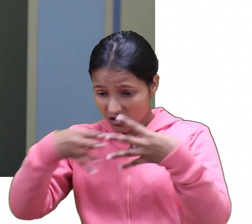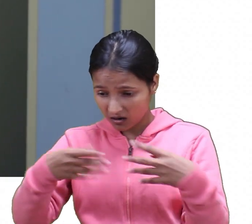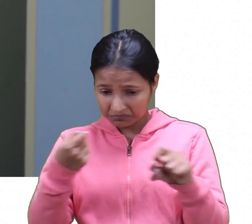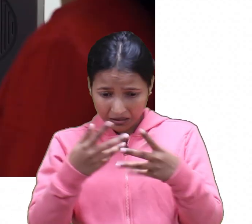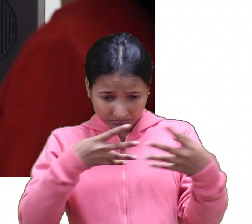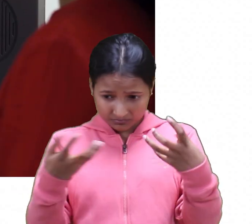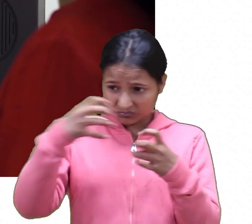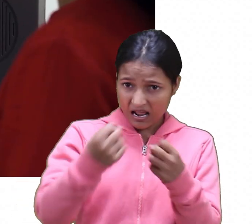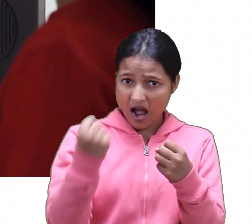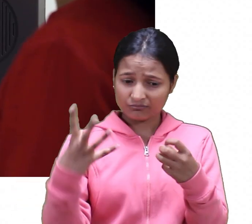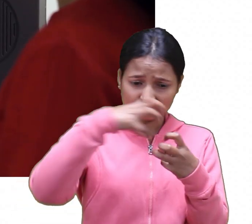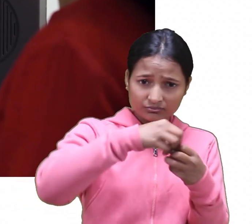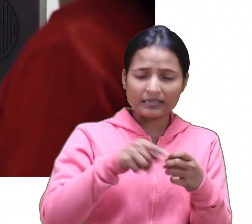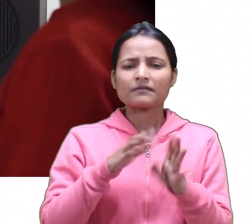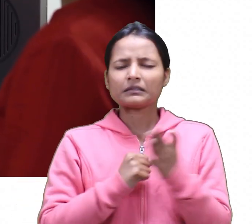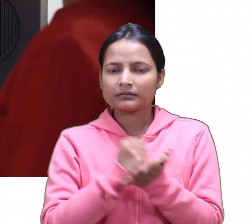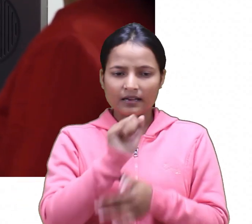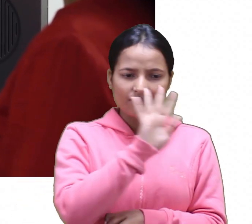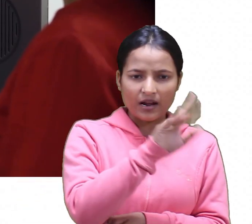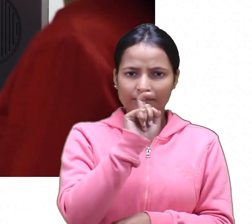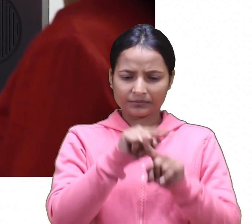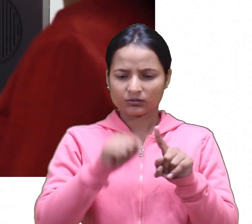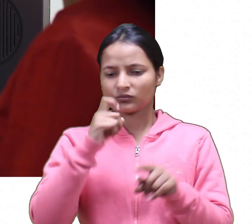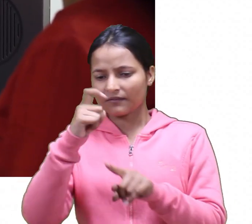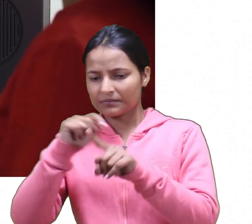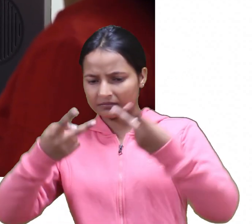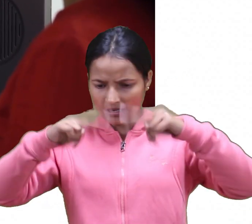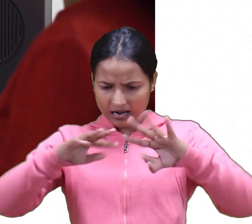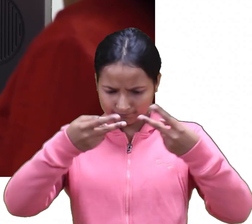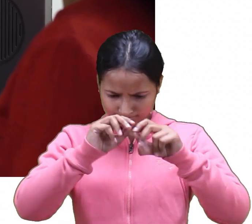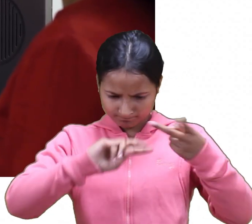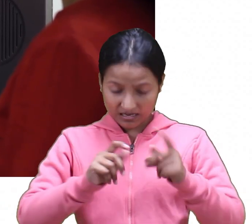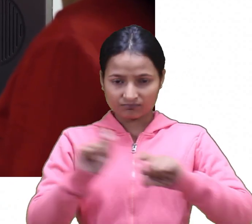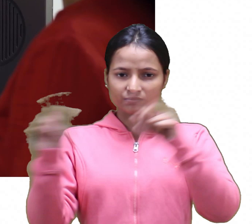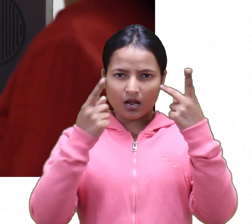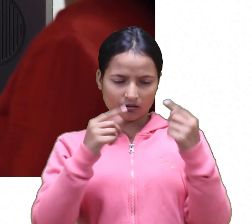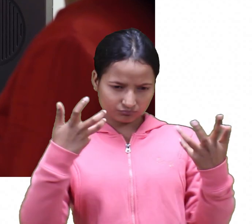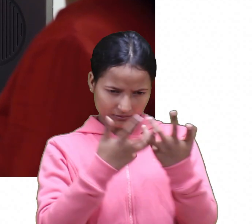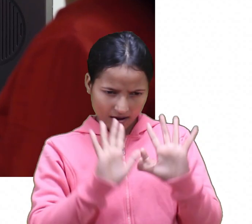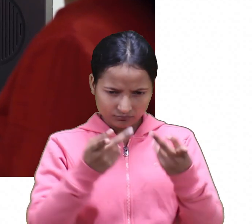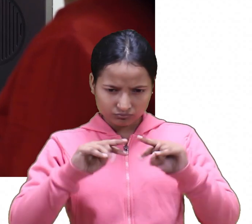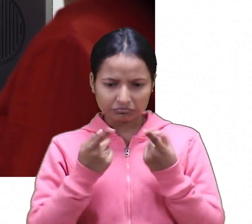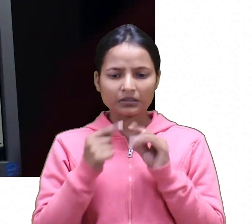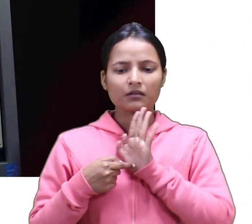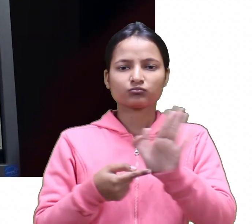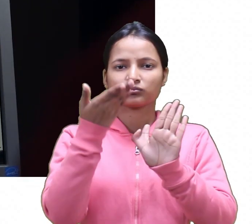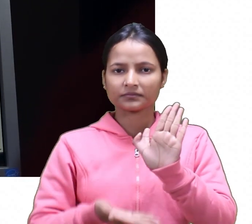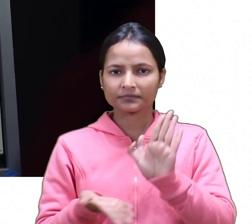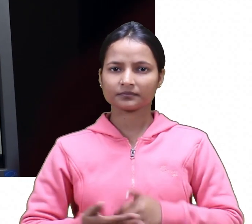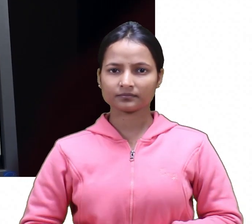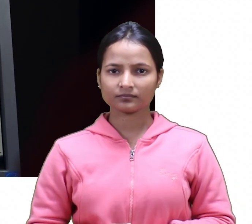7 to 10% of the MTB genome coding potential, thereby highlighting their significance and a potential source